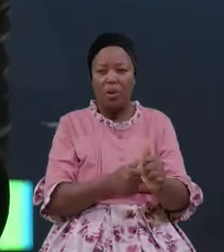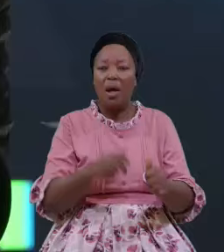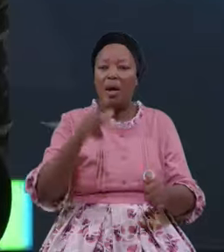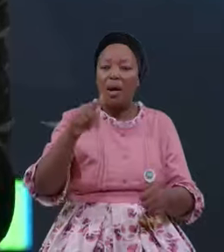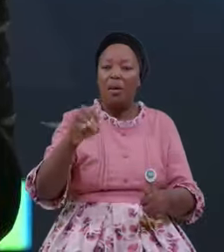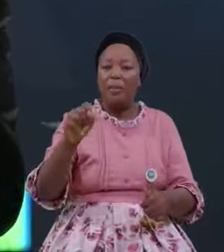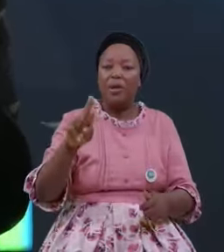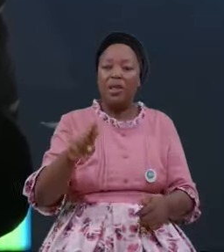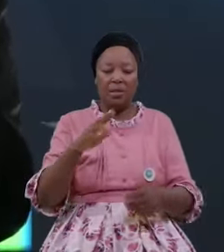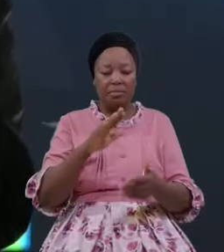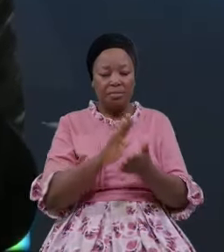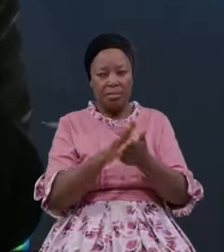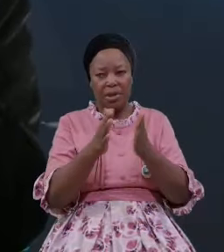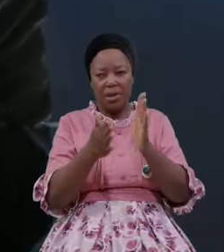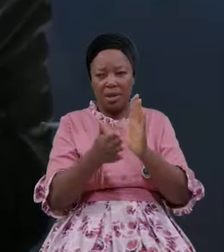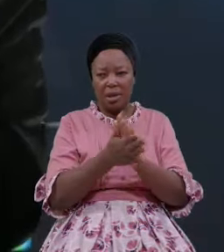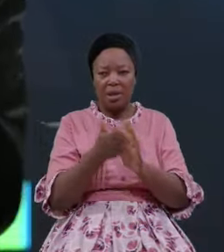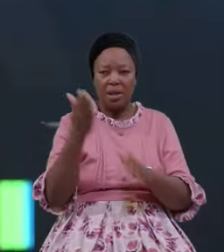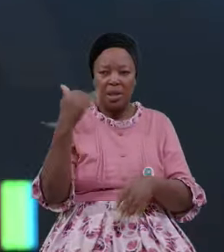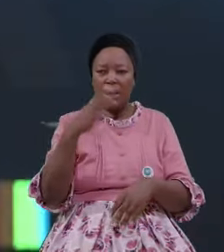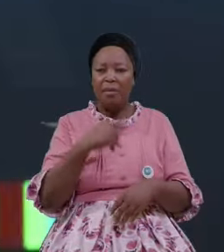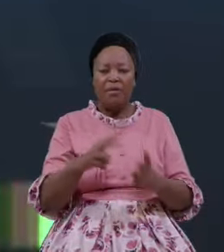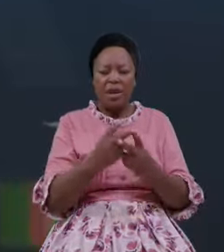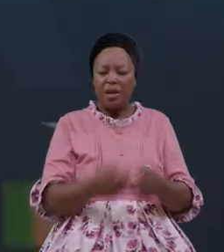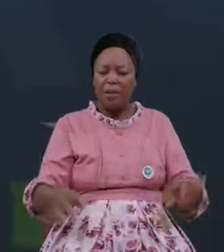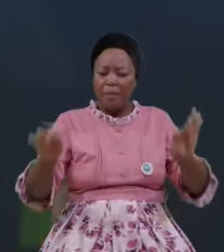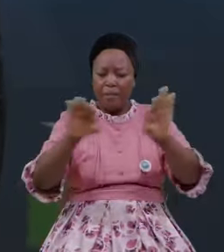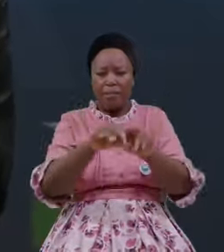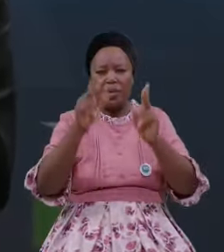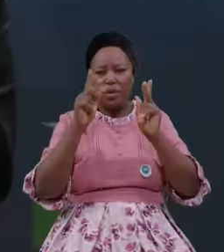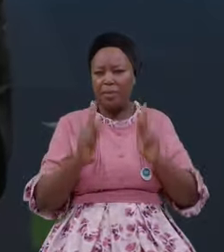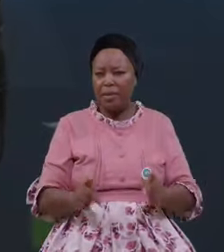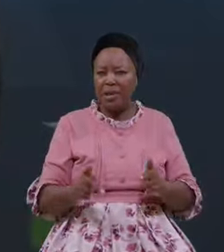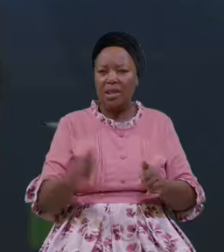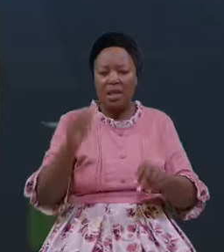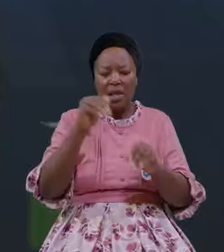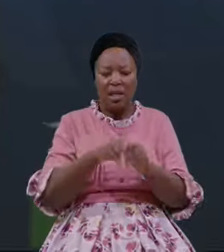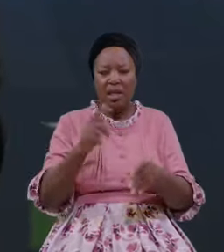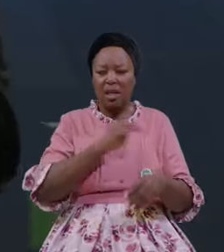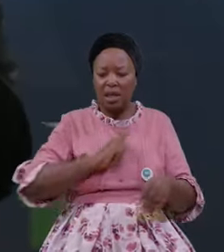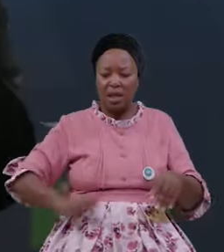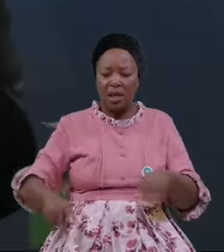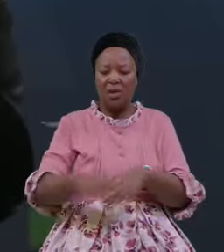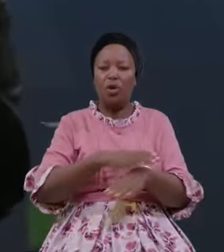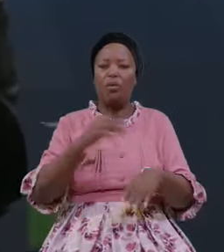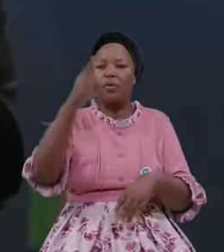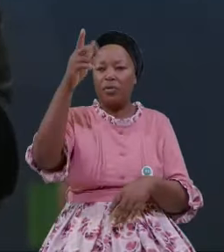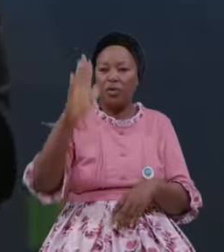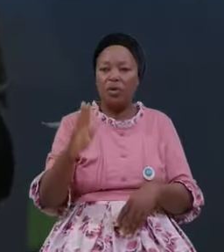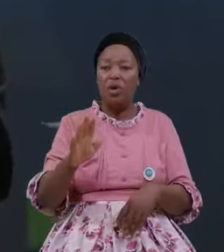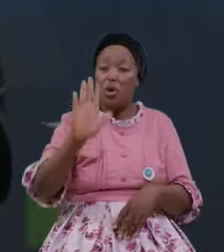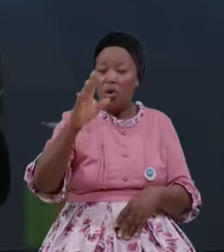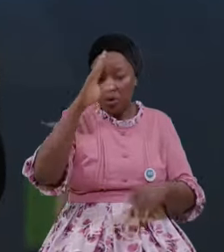became a significant person in the kingdom of God. The decision you make